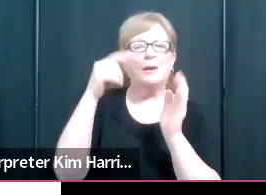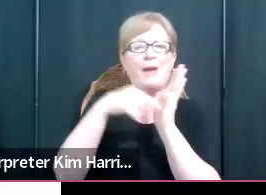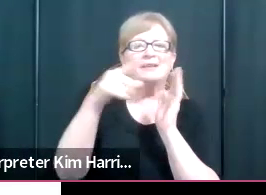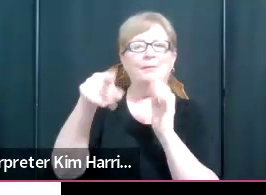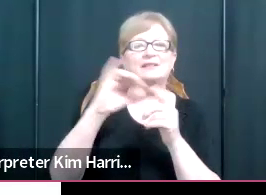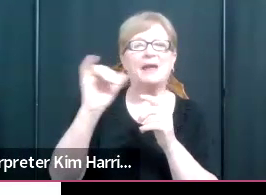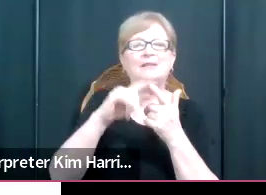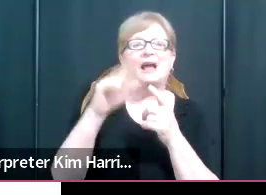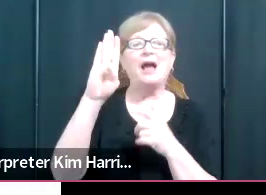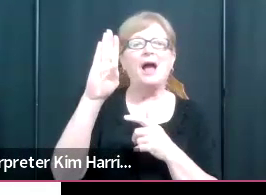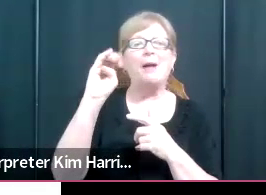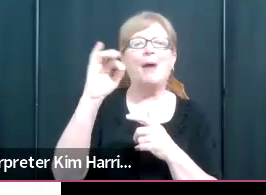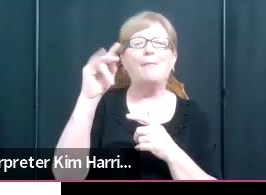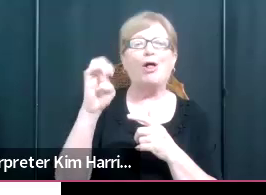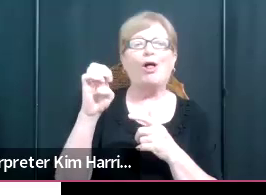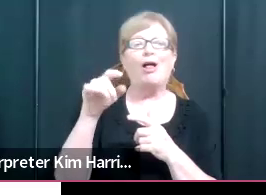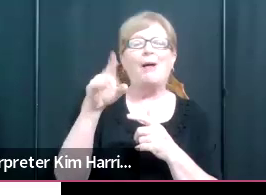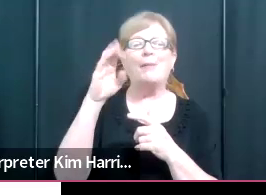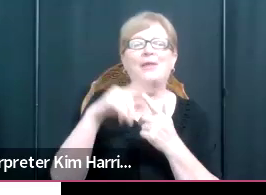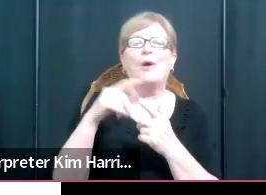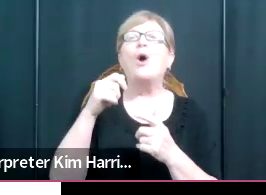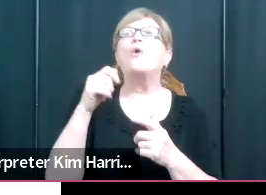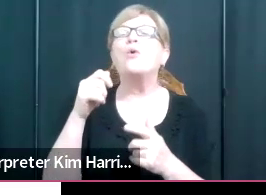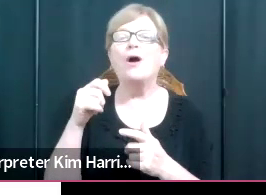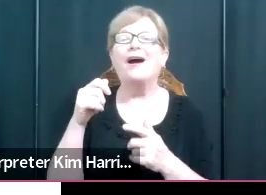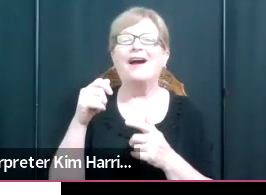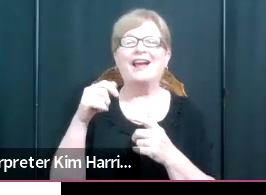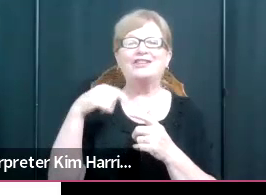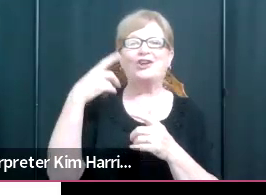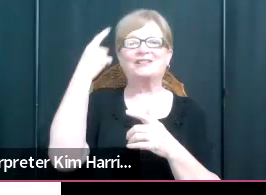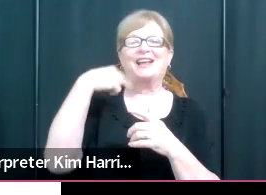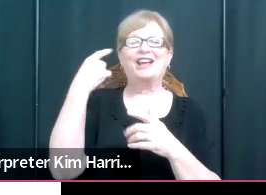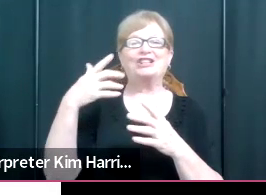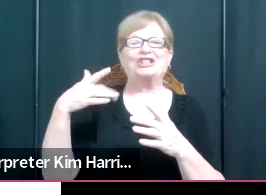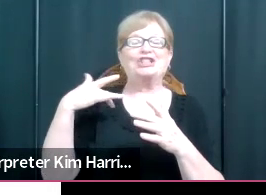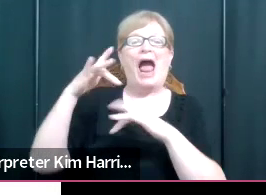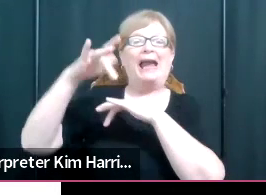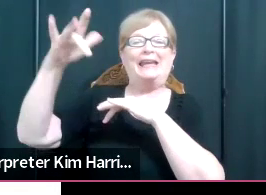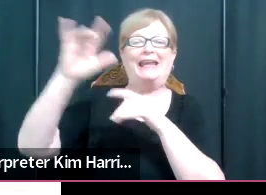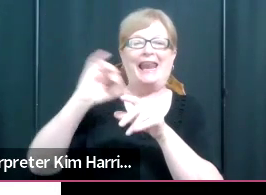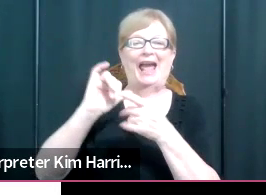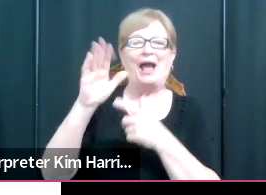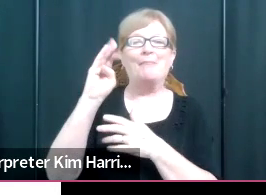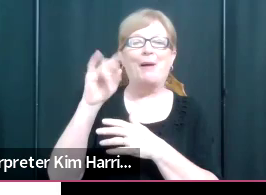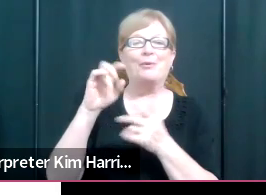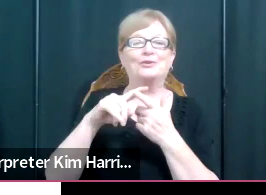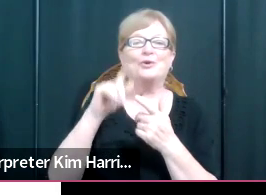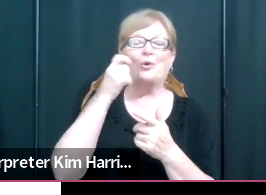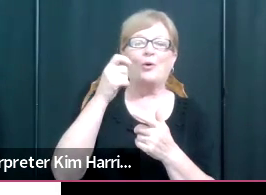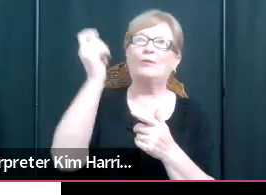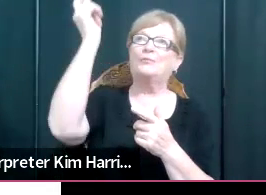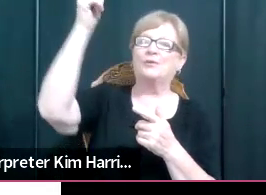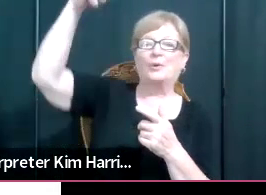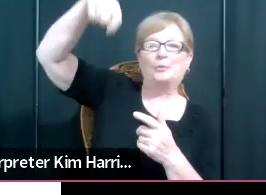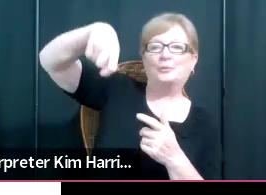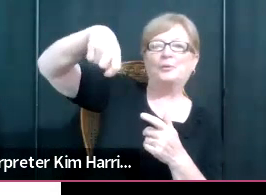they go to like blow on it because it looks like iridescent and shiny like a bubble. It's really satisfying to hold upright or upside